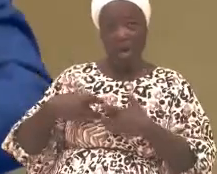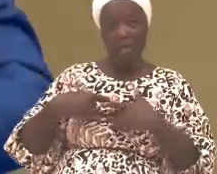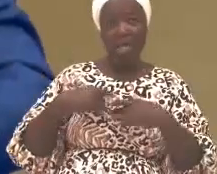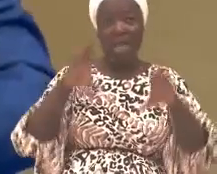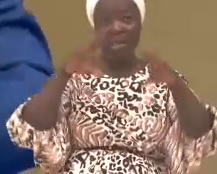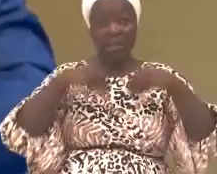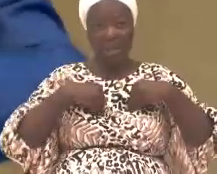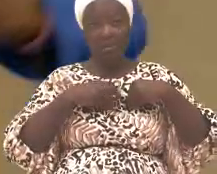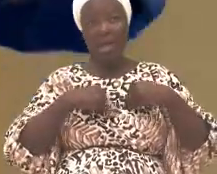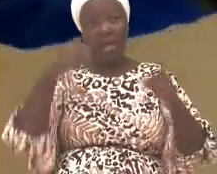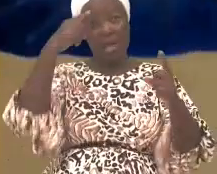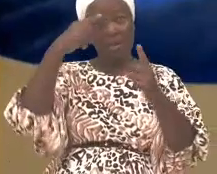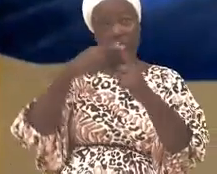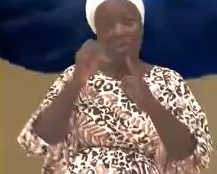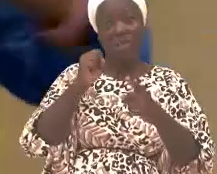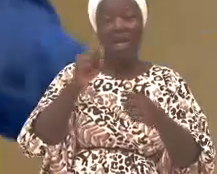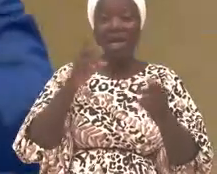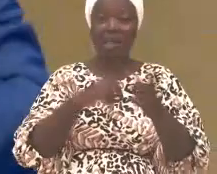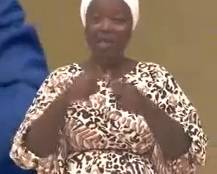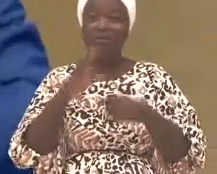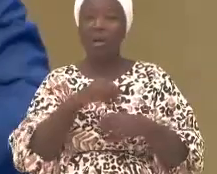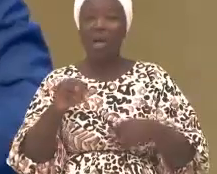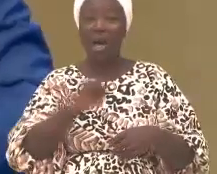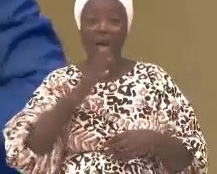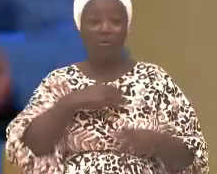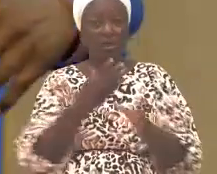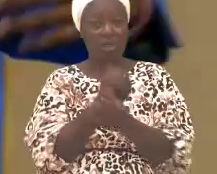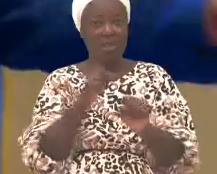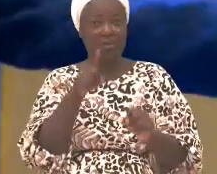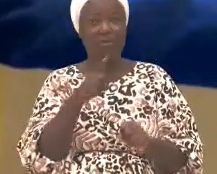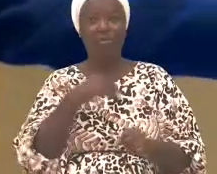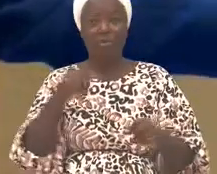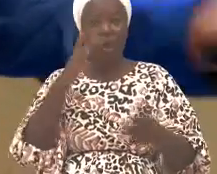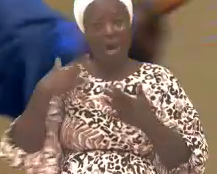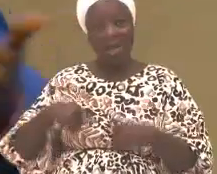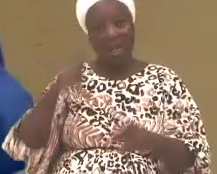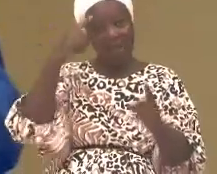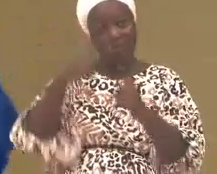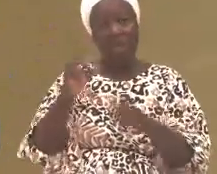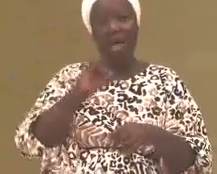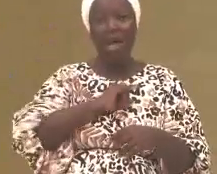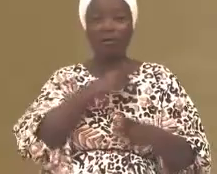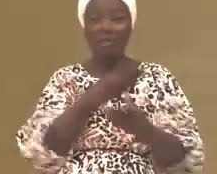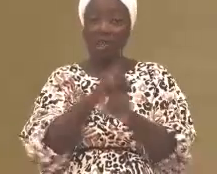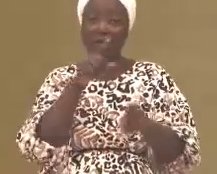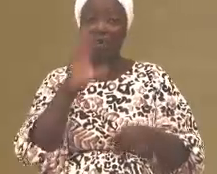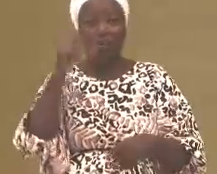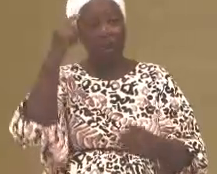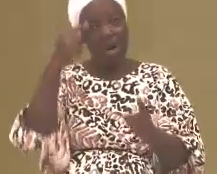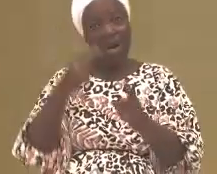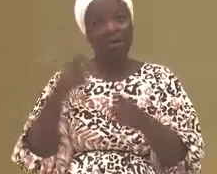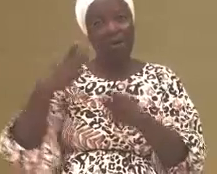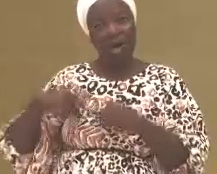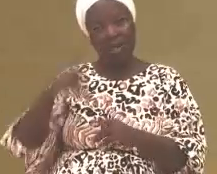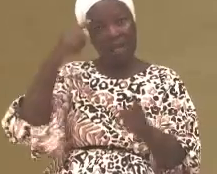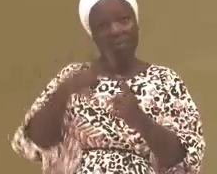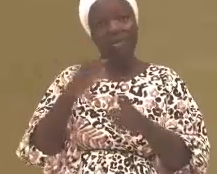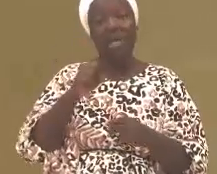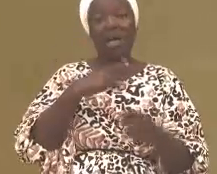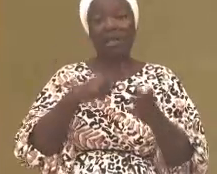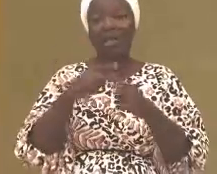your heart agrees. I will save you, your heart agrees. I will deliver you, your heart agrees. What